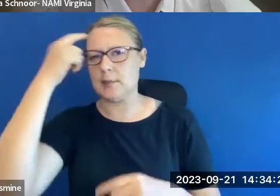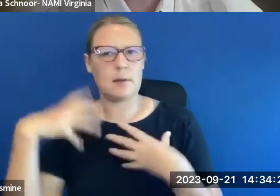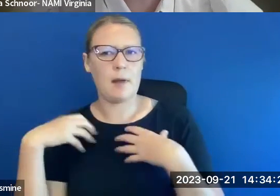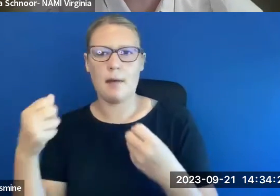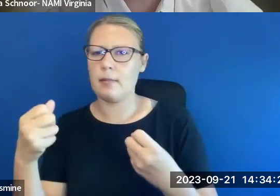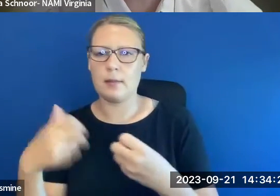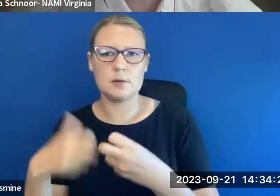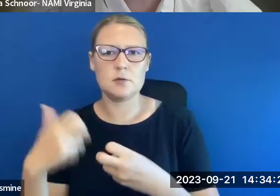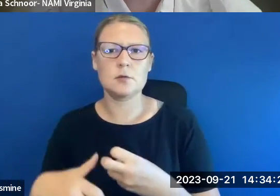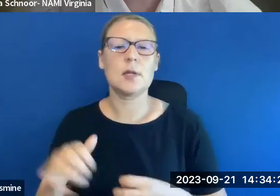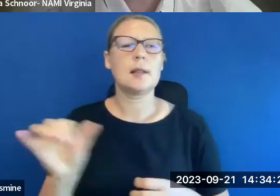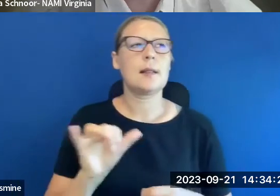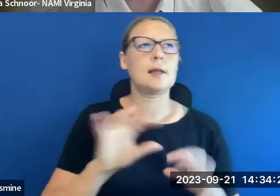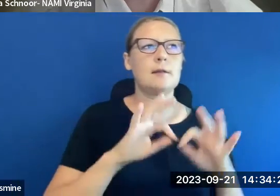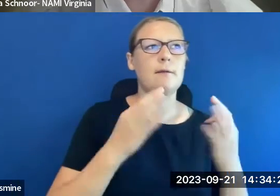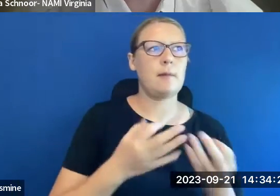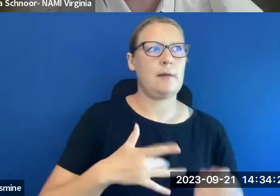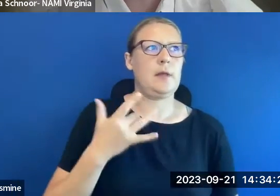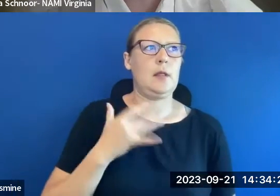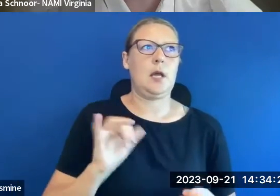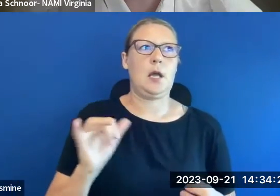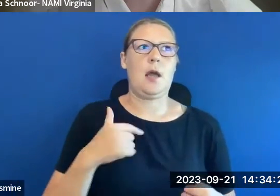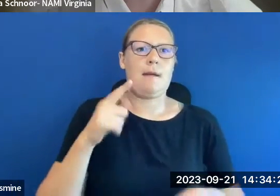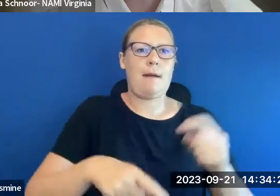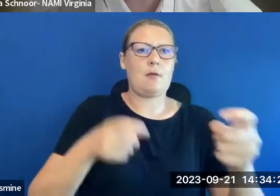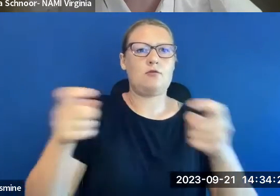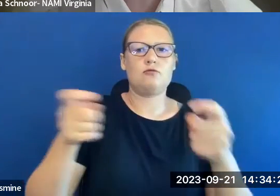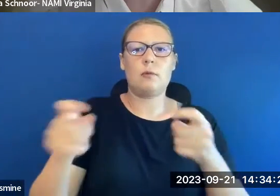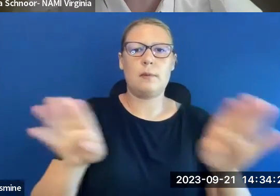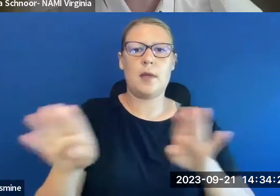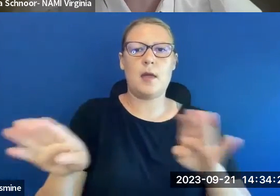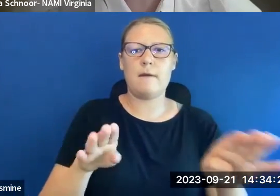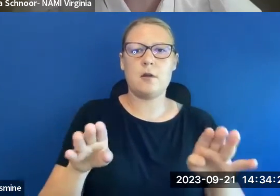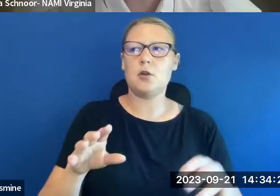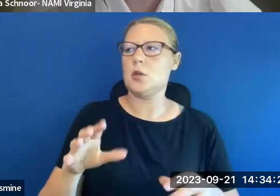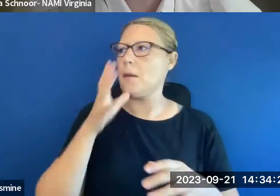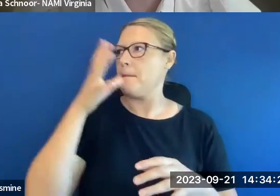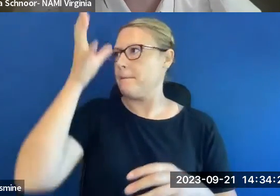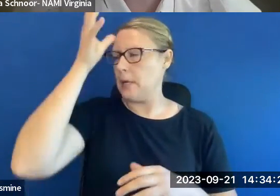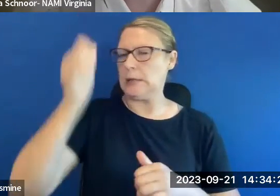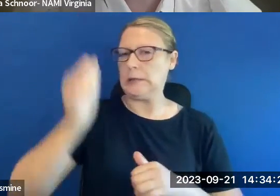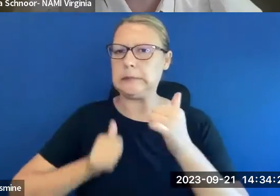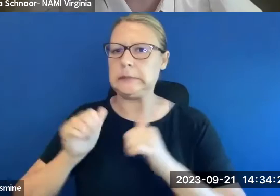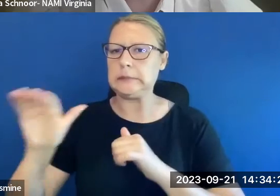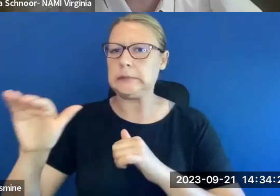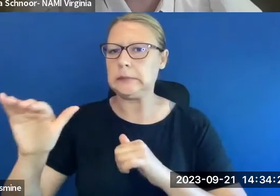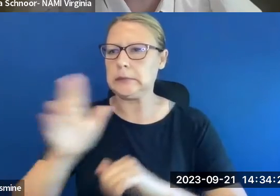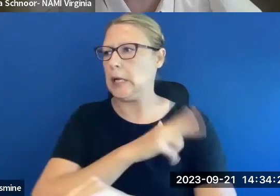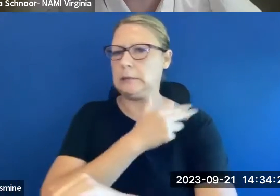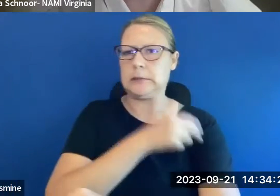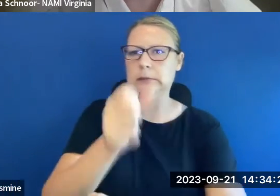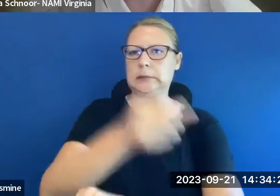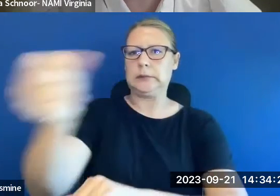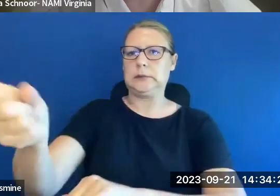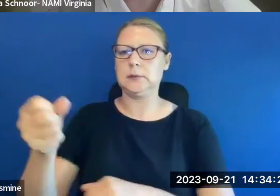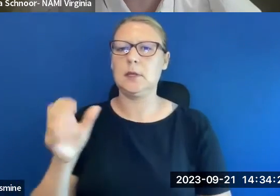behavior was uncontrollable. And so they went the route of trying to get them hospitalized. And so I think that that's